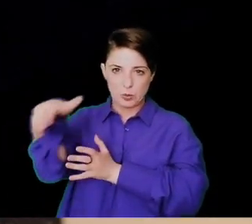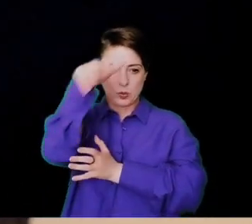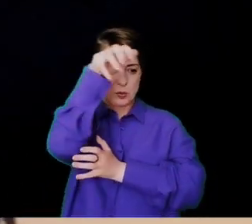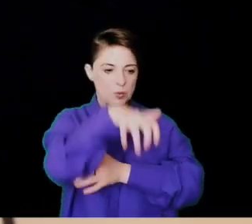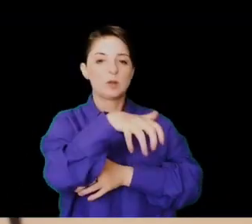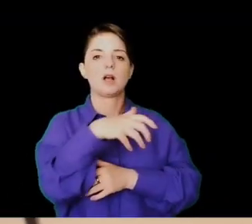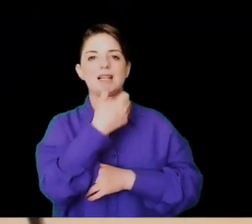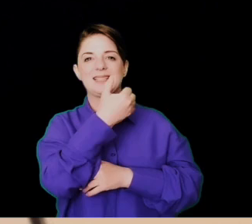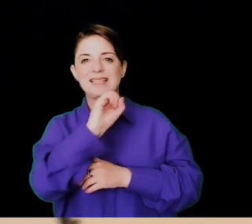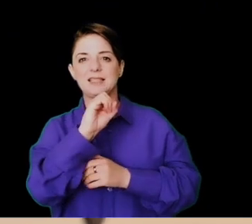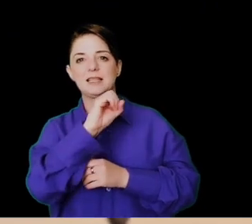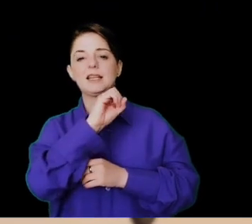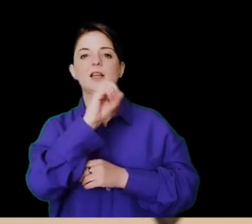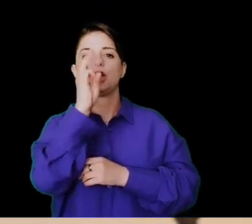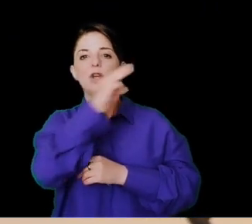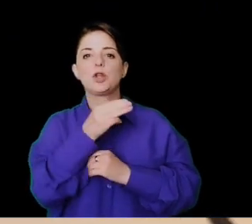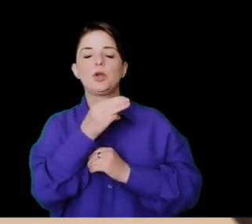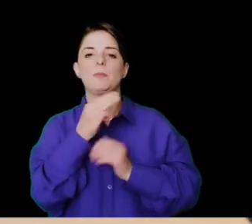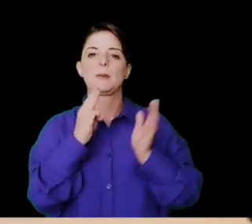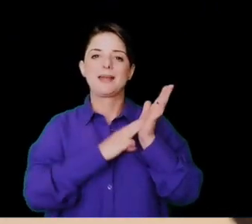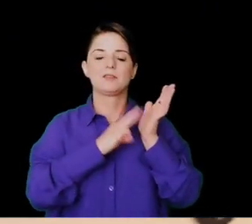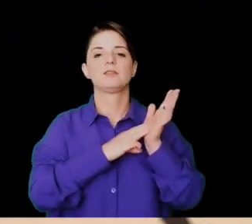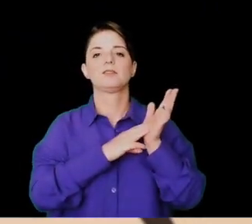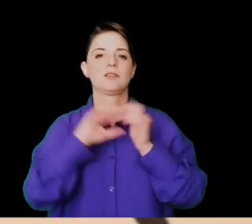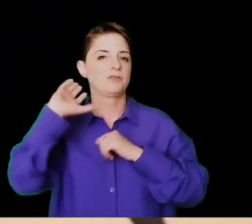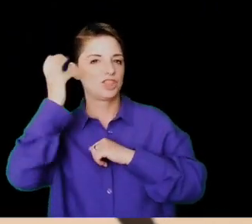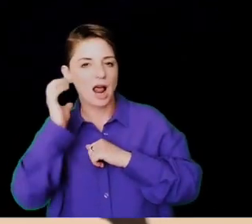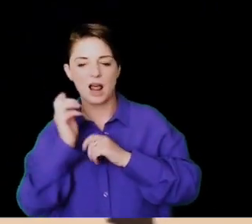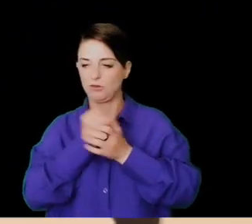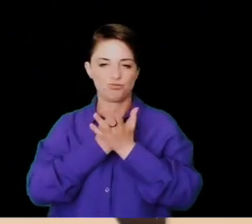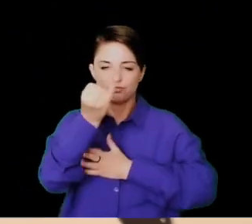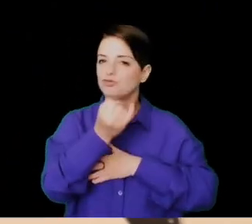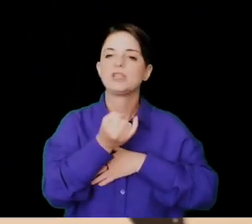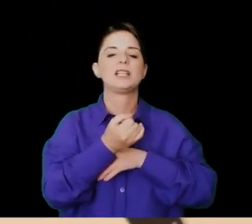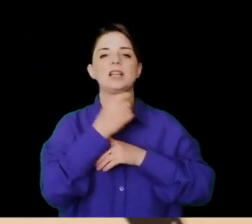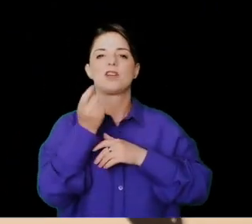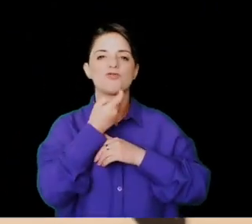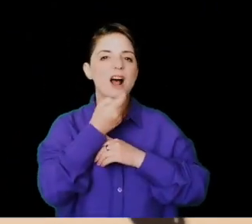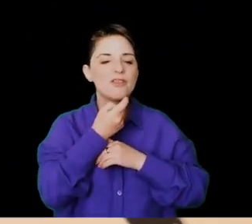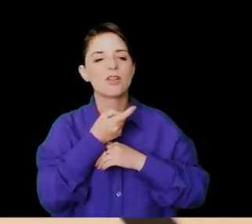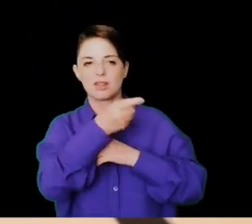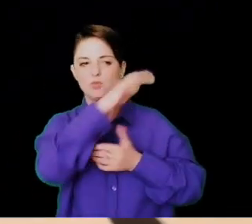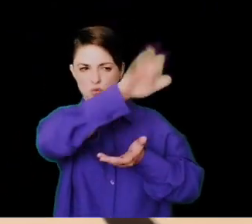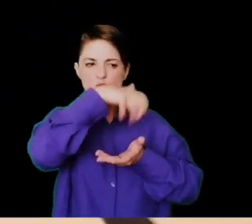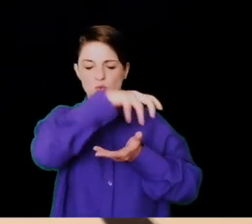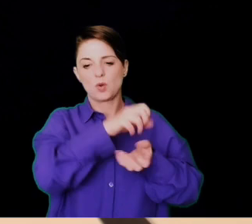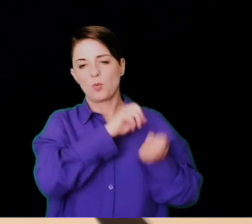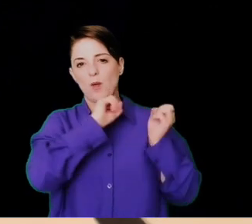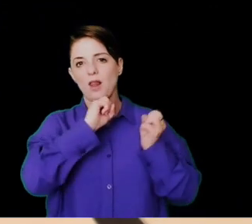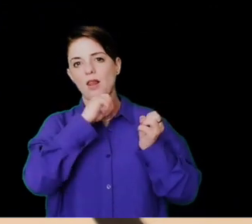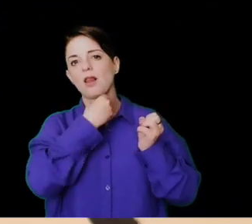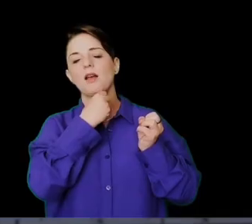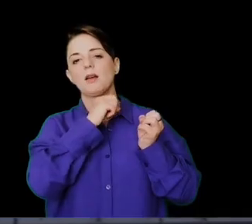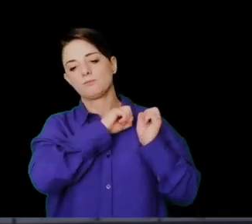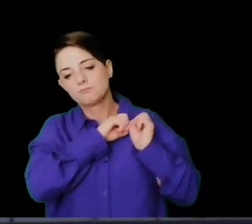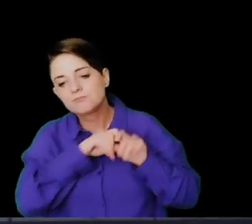massive excavator here. We've got about 60 cubic metres of cockle shell and reject gravel that's about 30 to 60